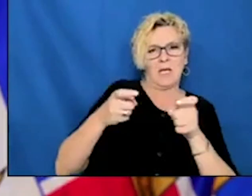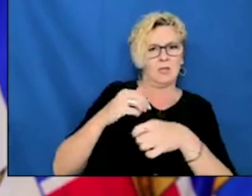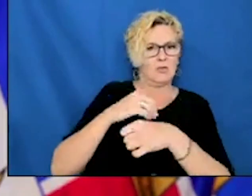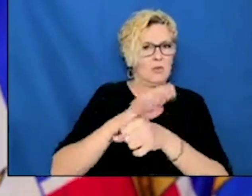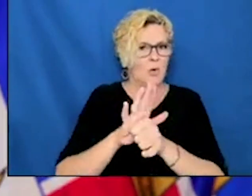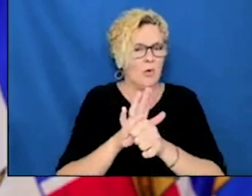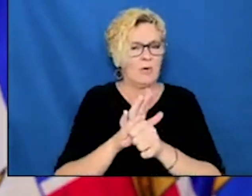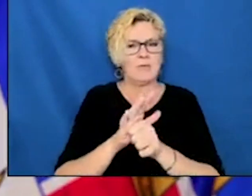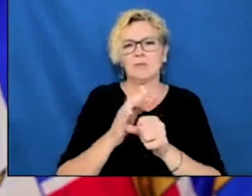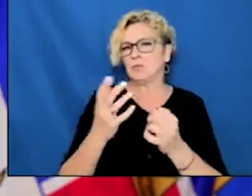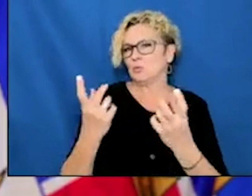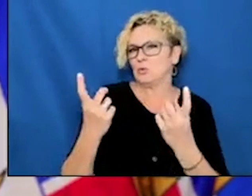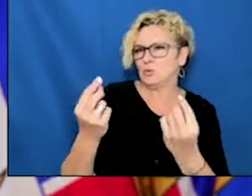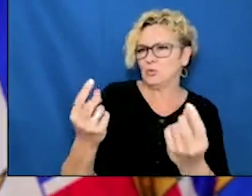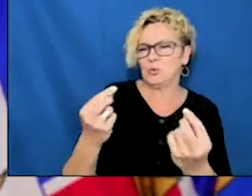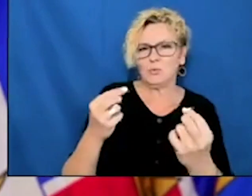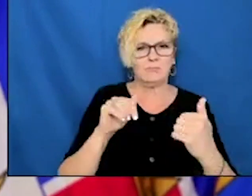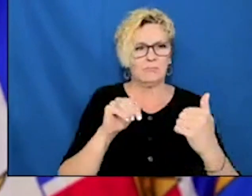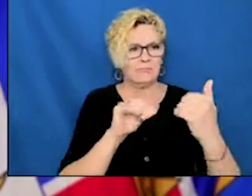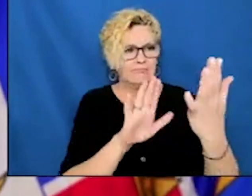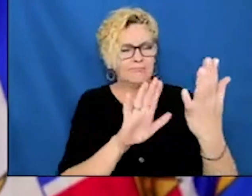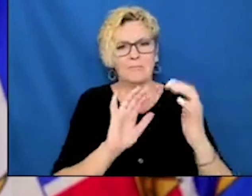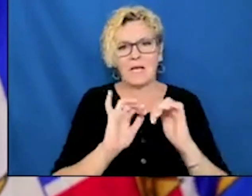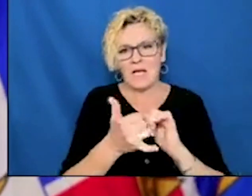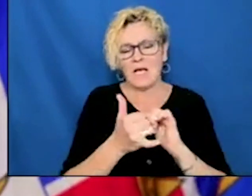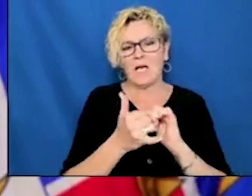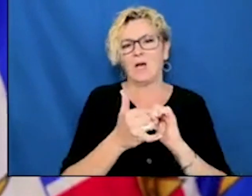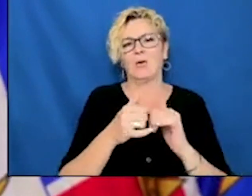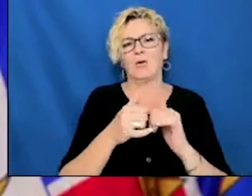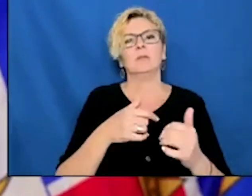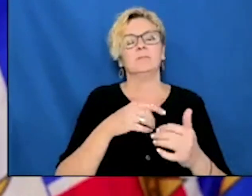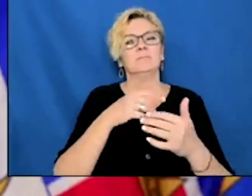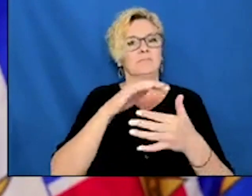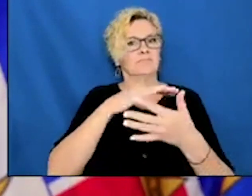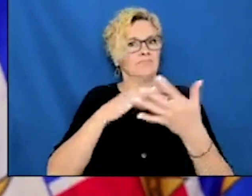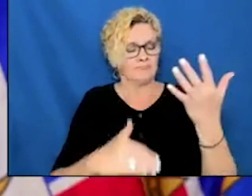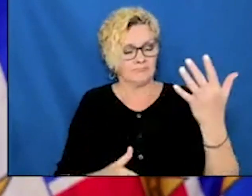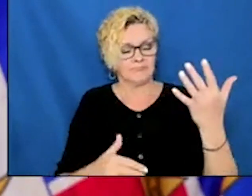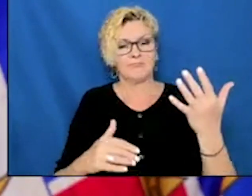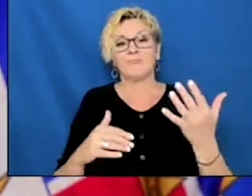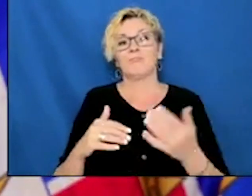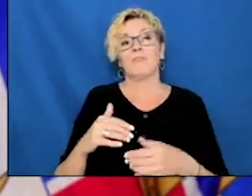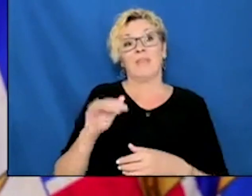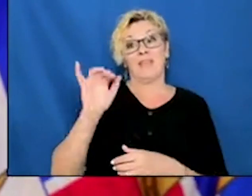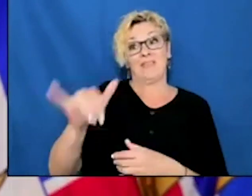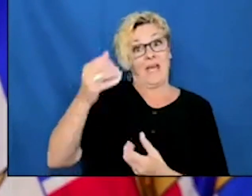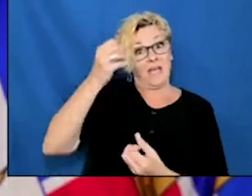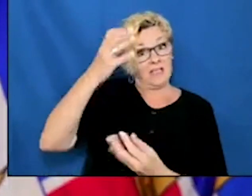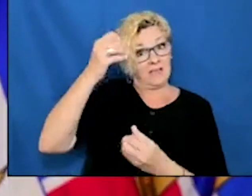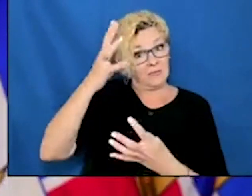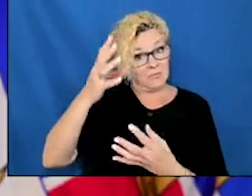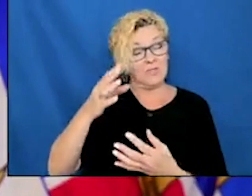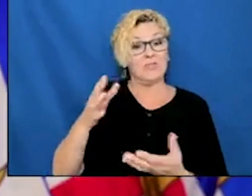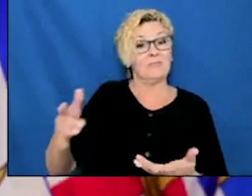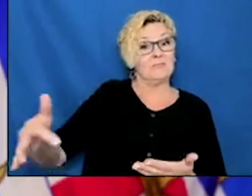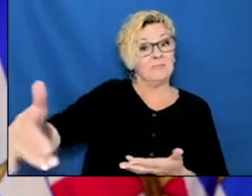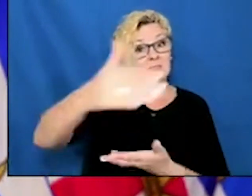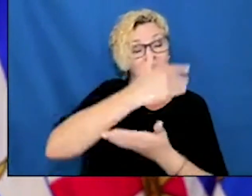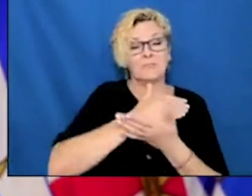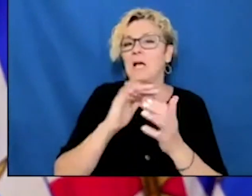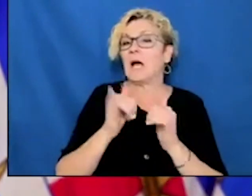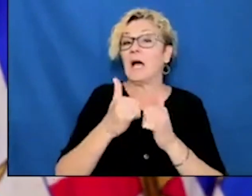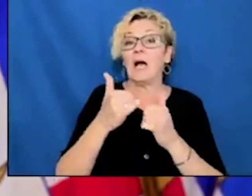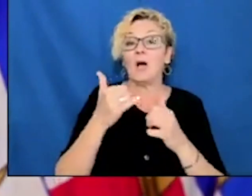We also share this information in many ways to the public across British Columbia through the daily briefings, the statements that we